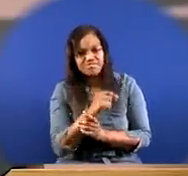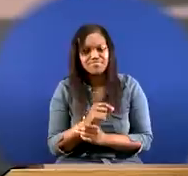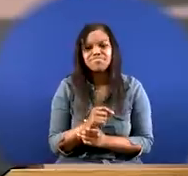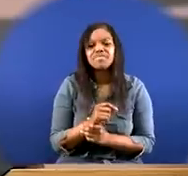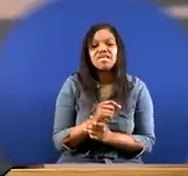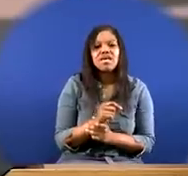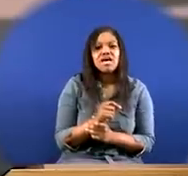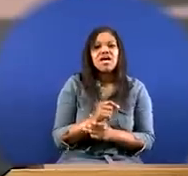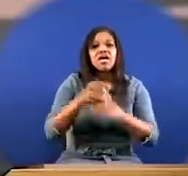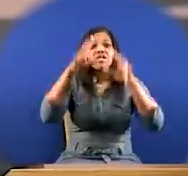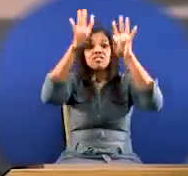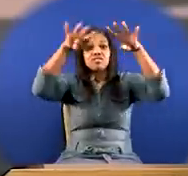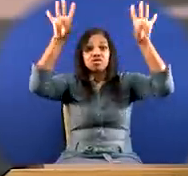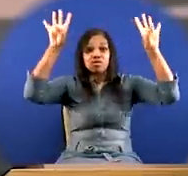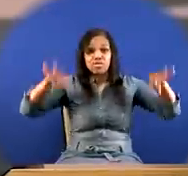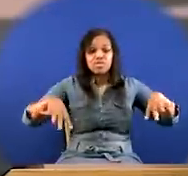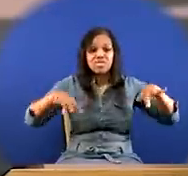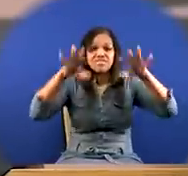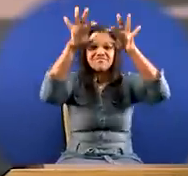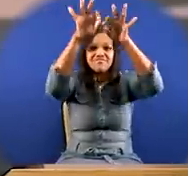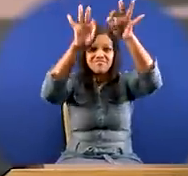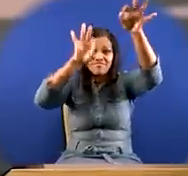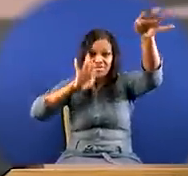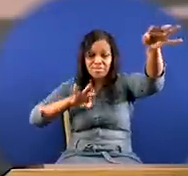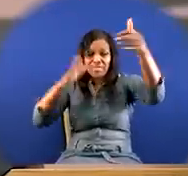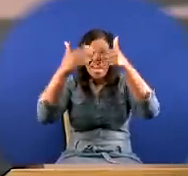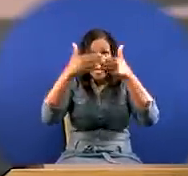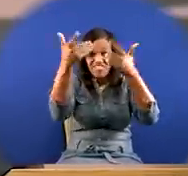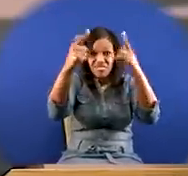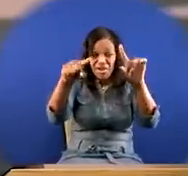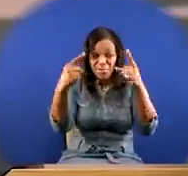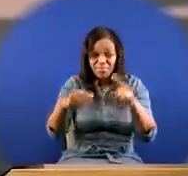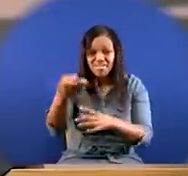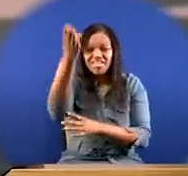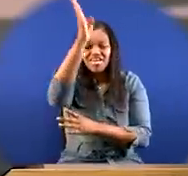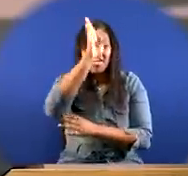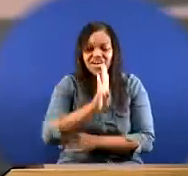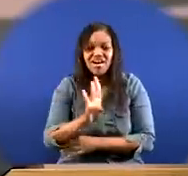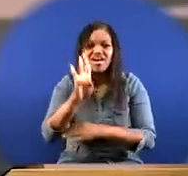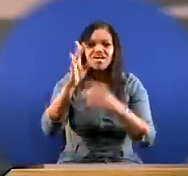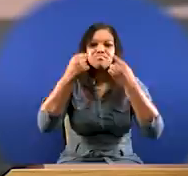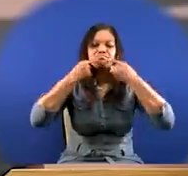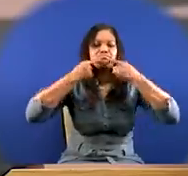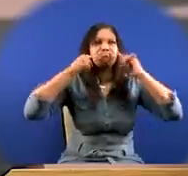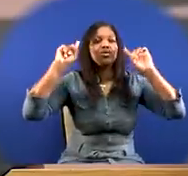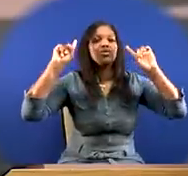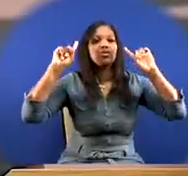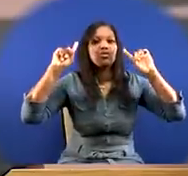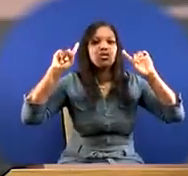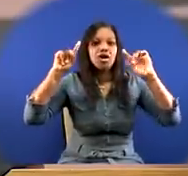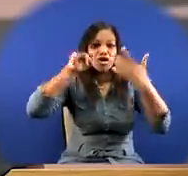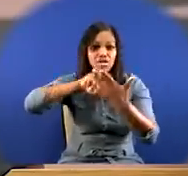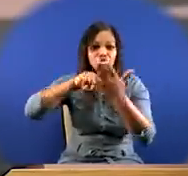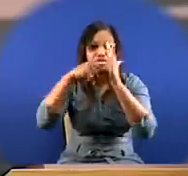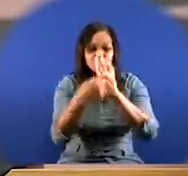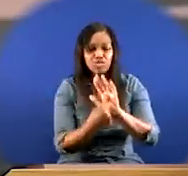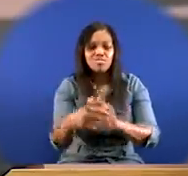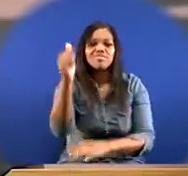When this curtain was rent, God proclaimed that the